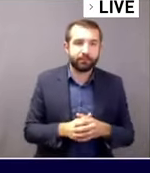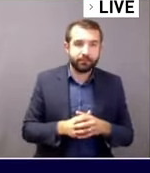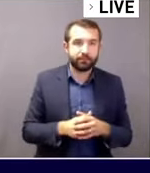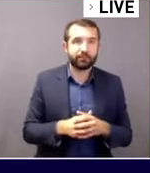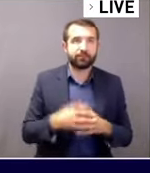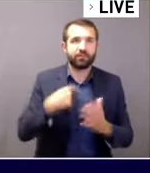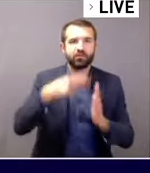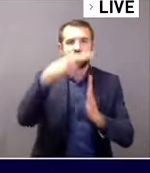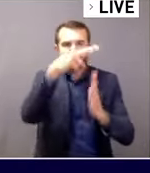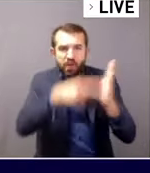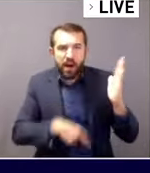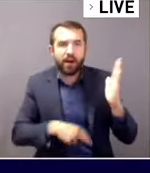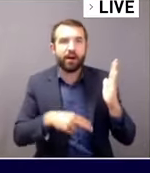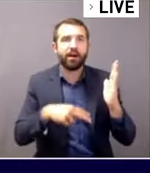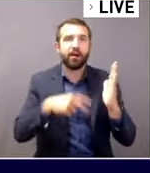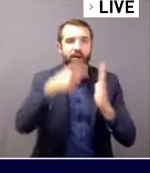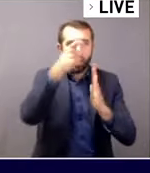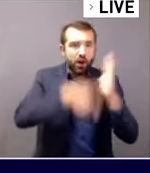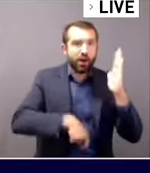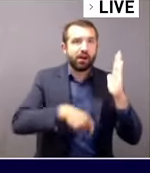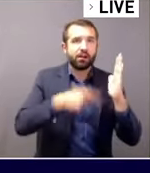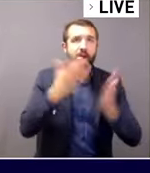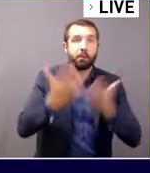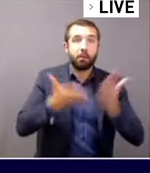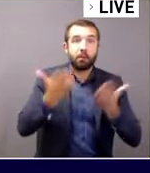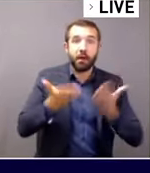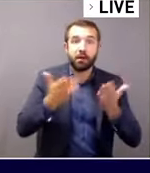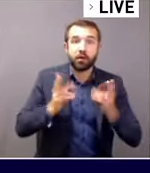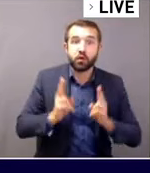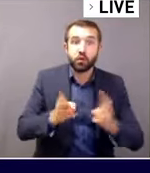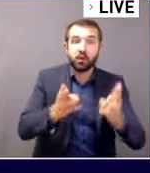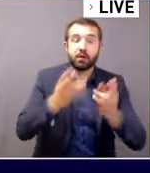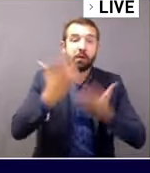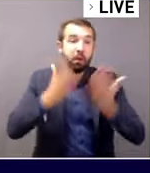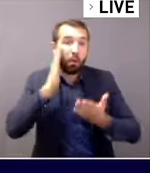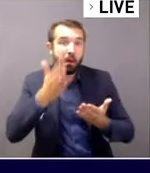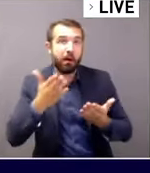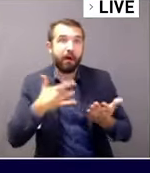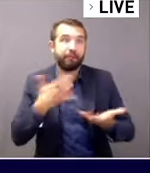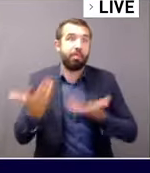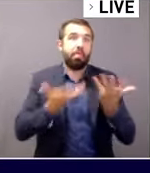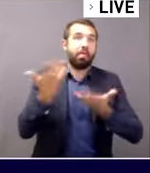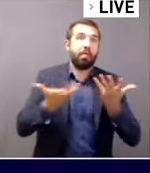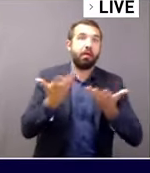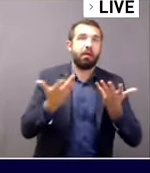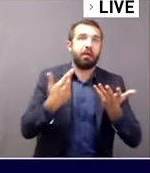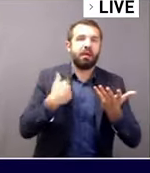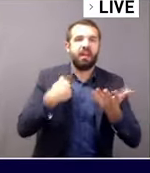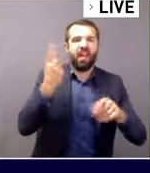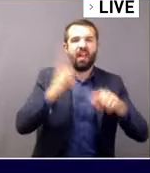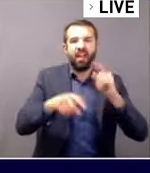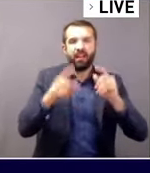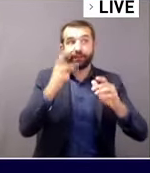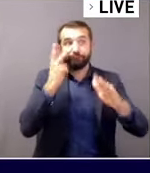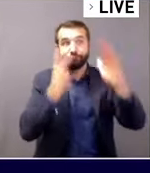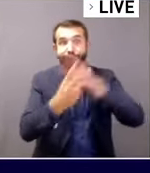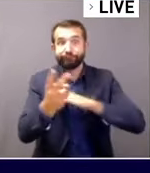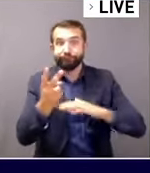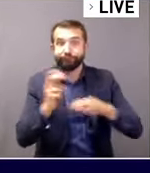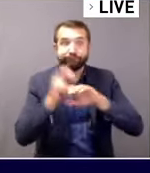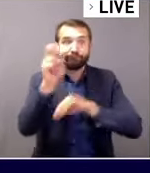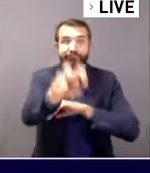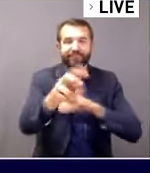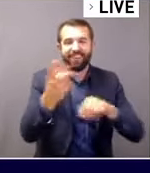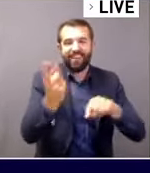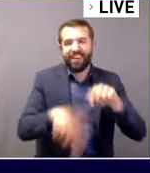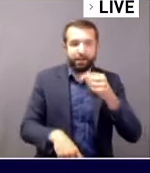reports that that rush may occur. It's too early to judge what might happen. But what I will say, in this